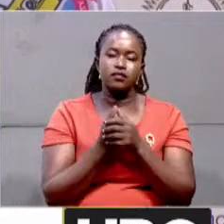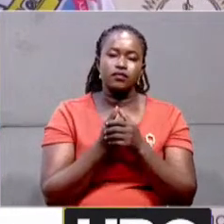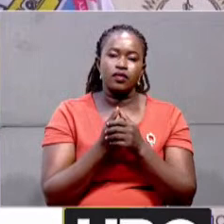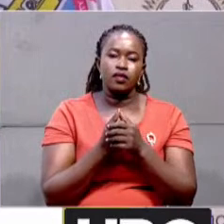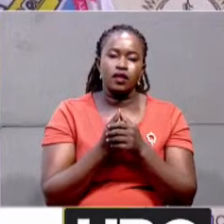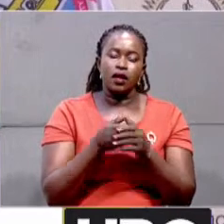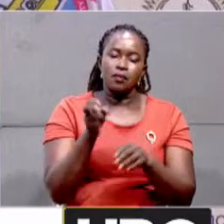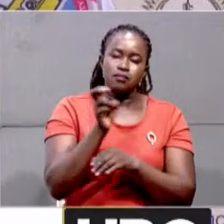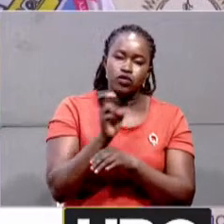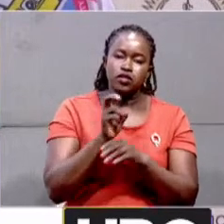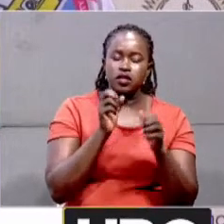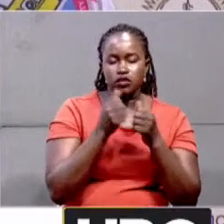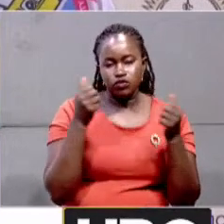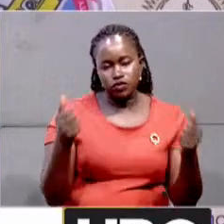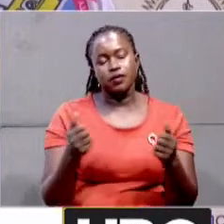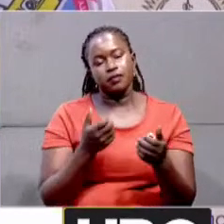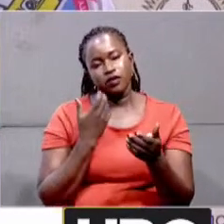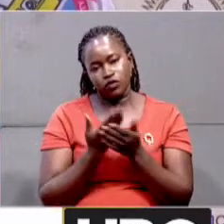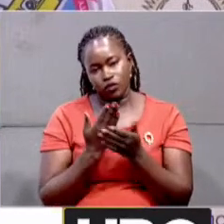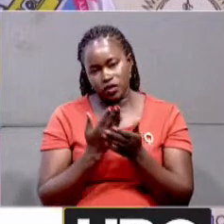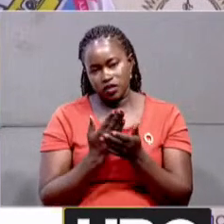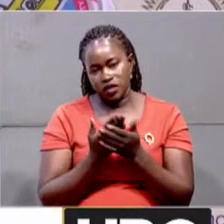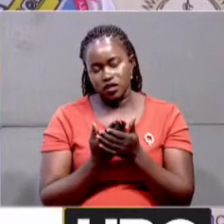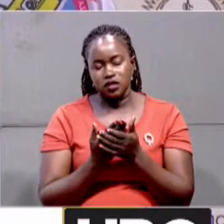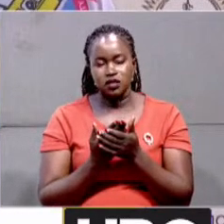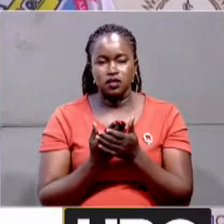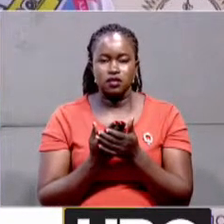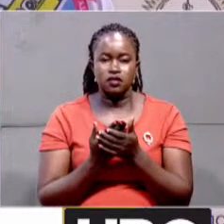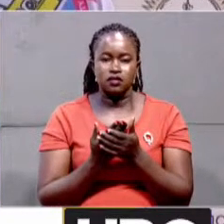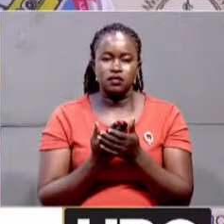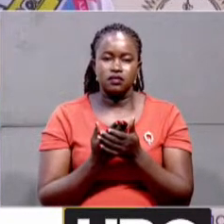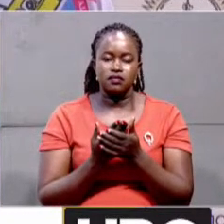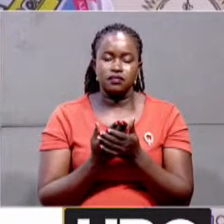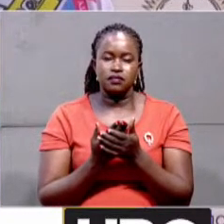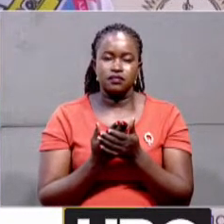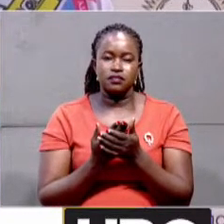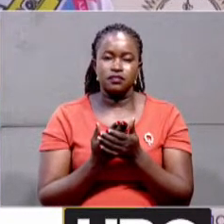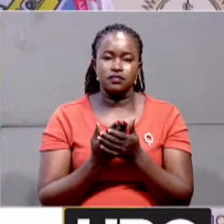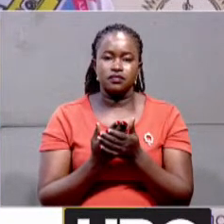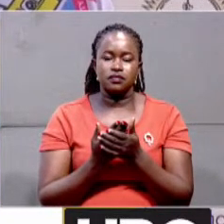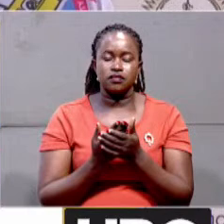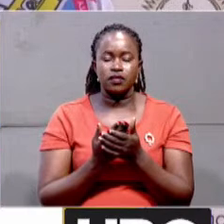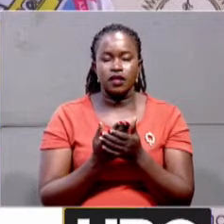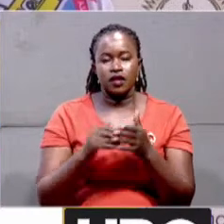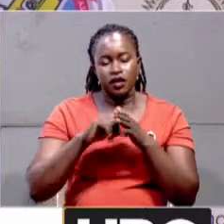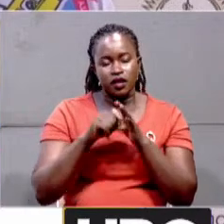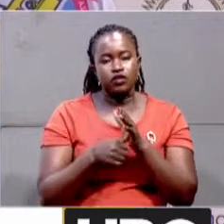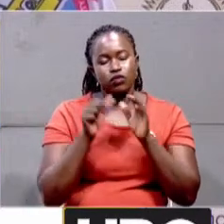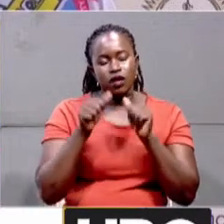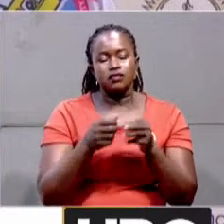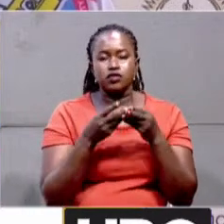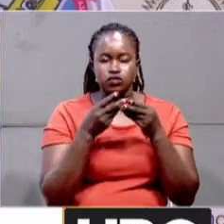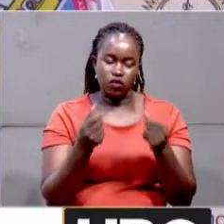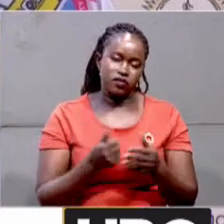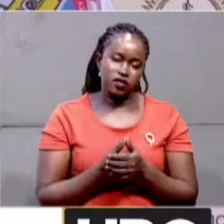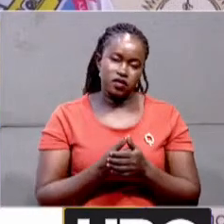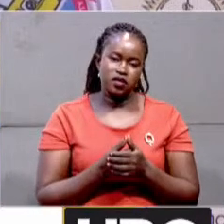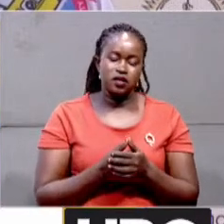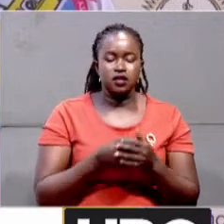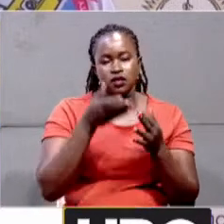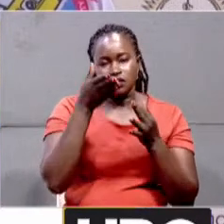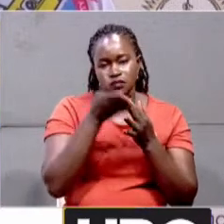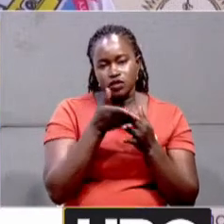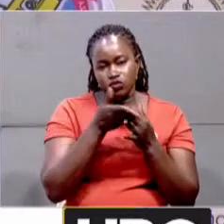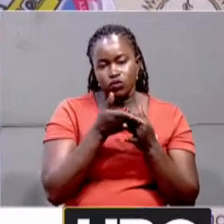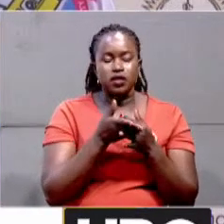newspaper requested that this suit is settled amicably between the parties. So they